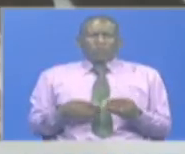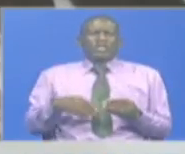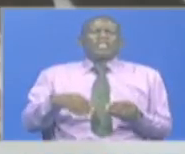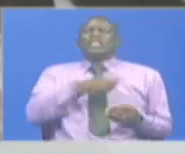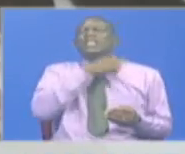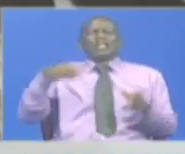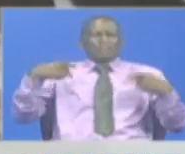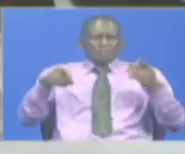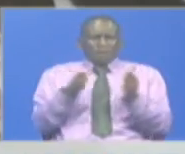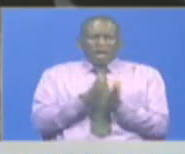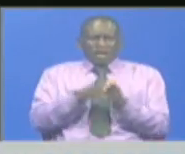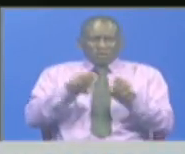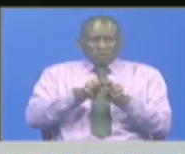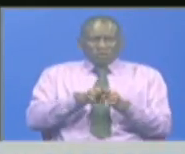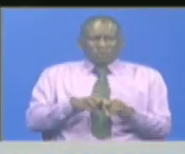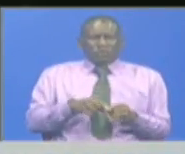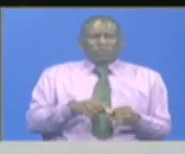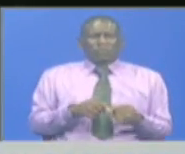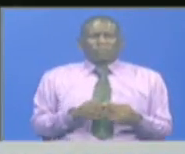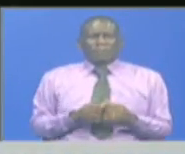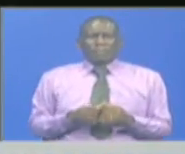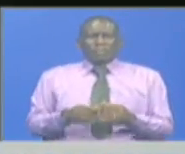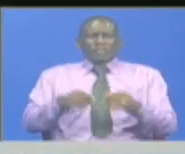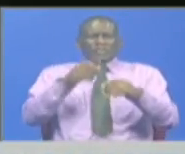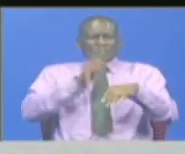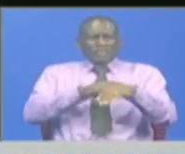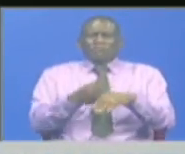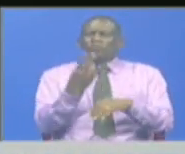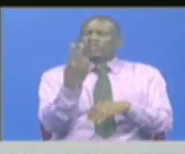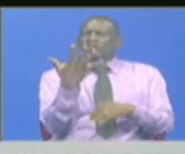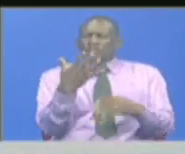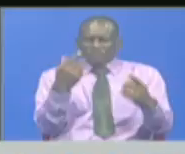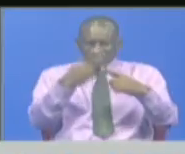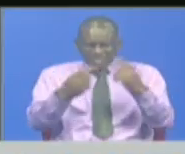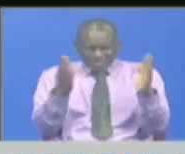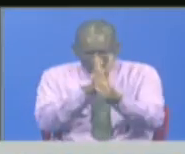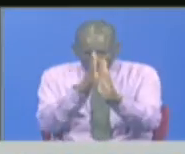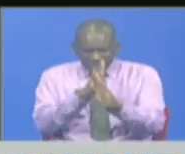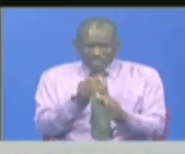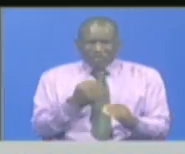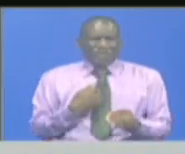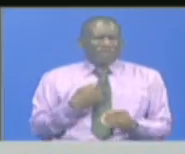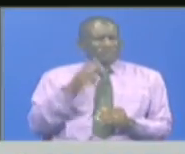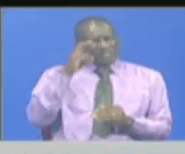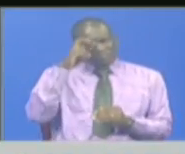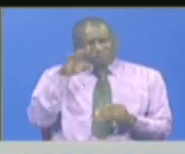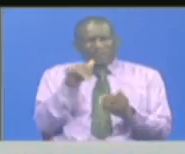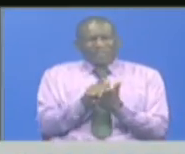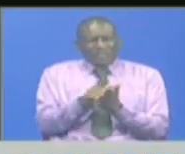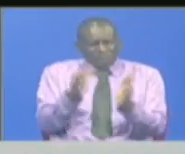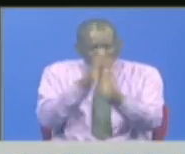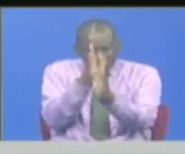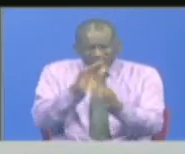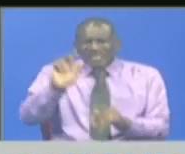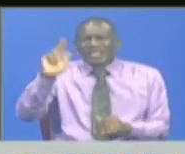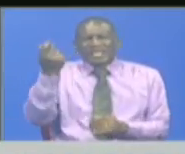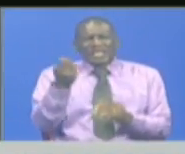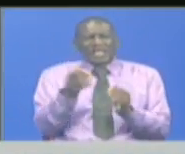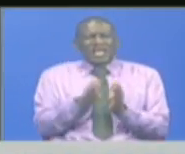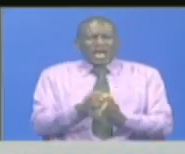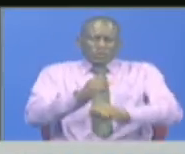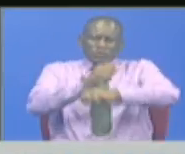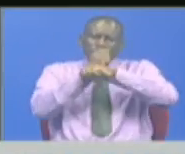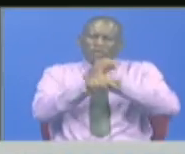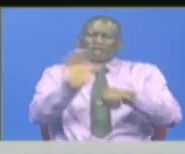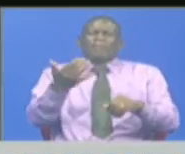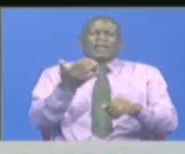and extermination. During his 25 years in hiding, there were claims that he was hiding in Kenya and was being protected by the